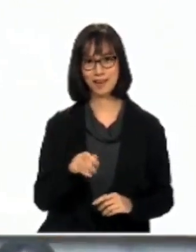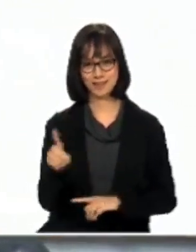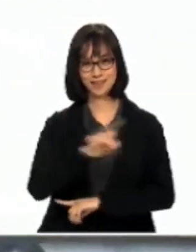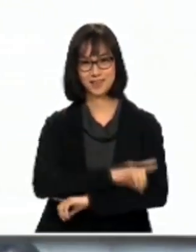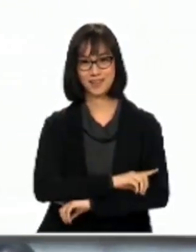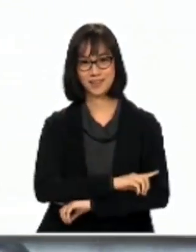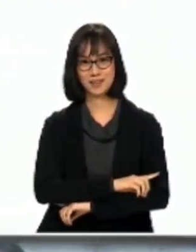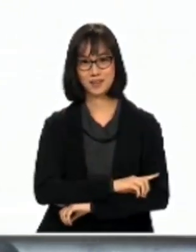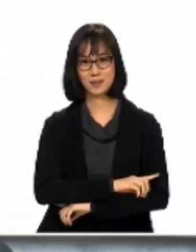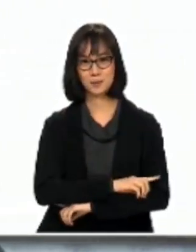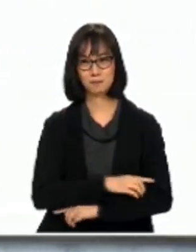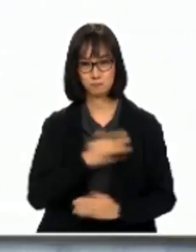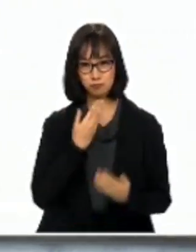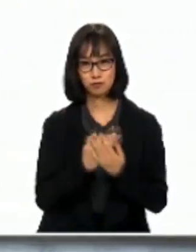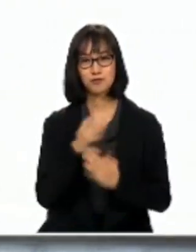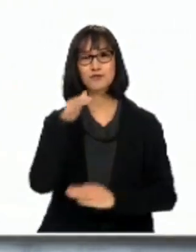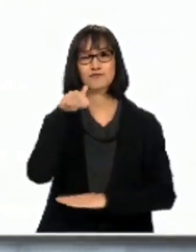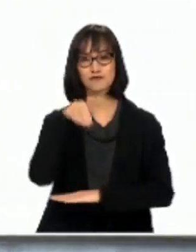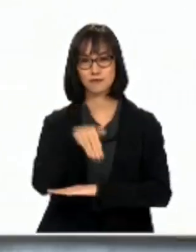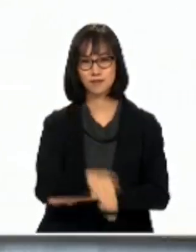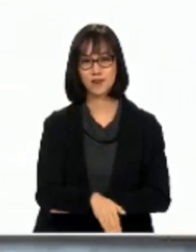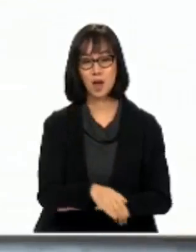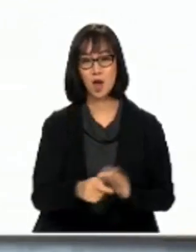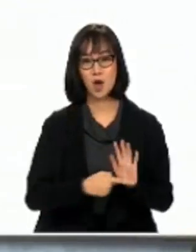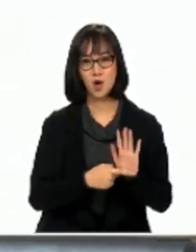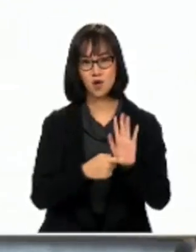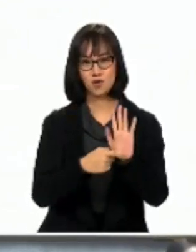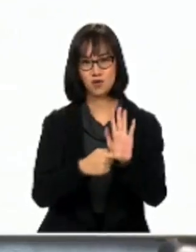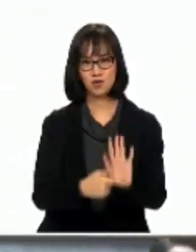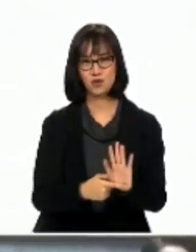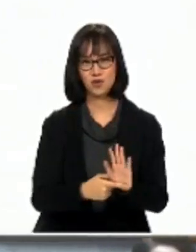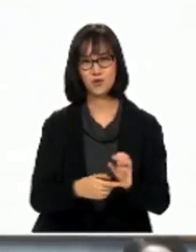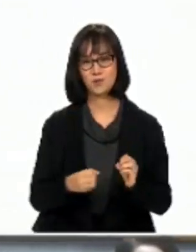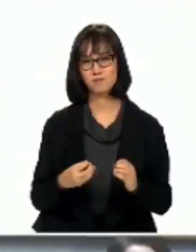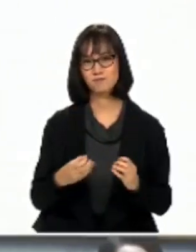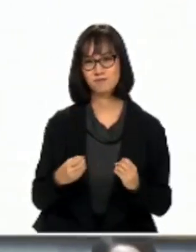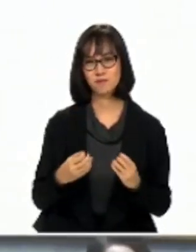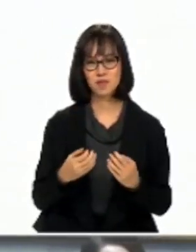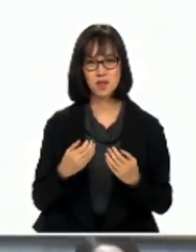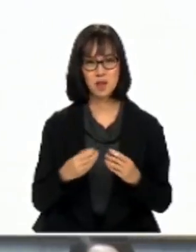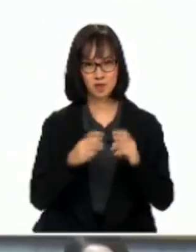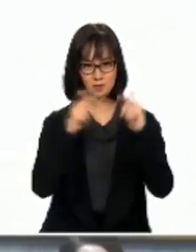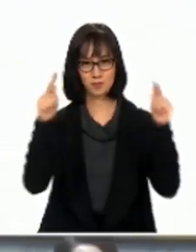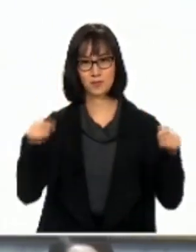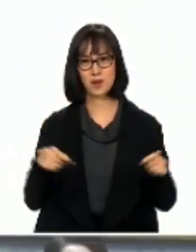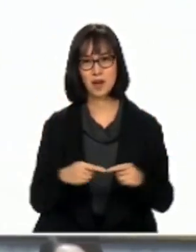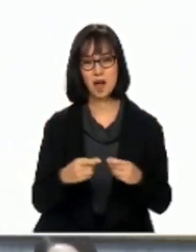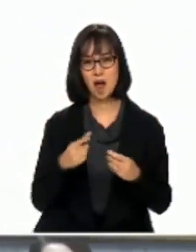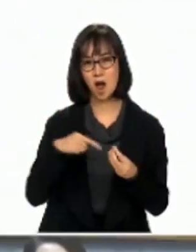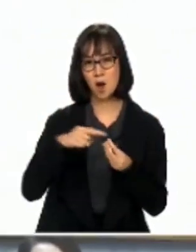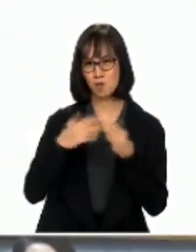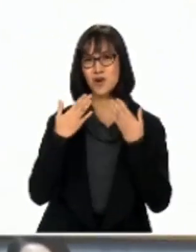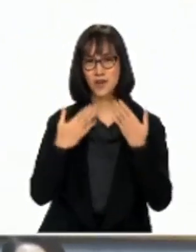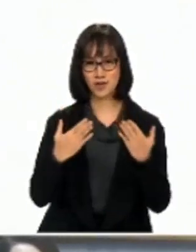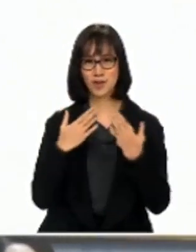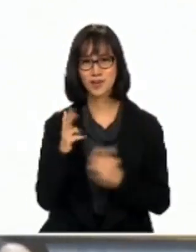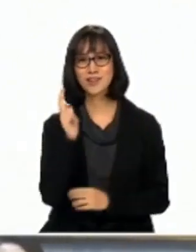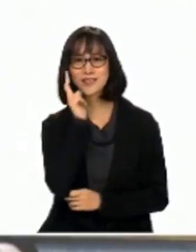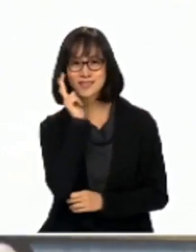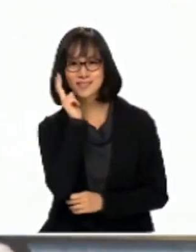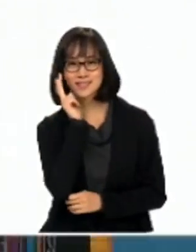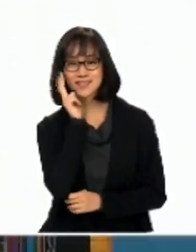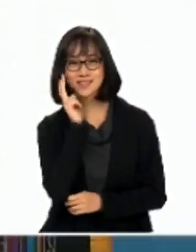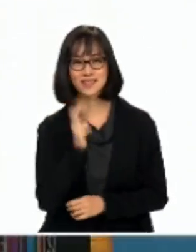magandang hapon, showed a lot of buntings and banners, Salamat, Duterte, so when I saw it, I